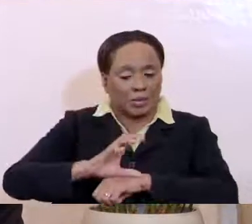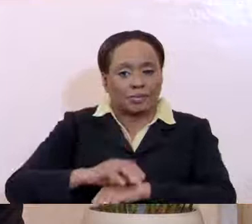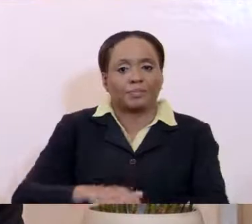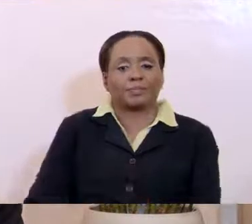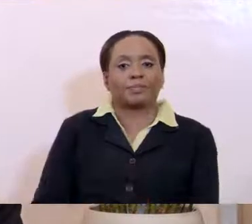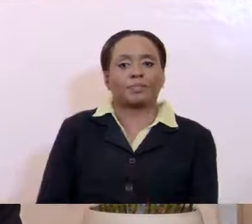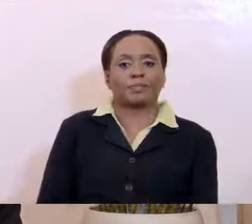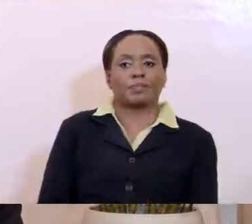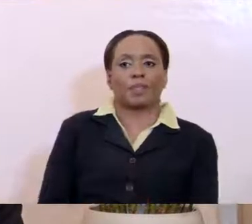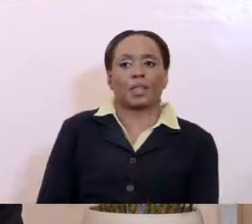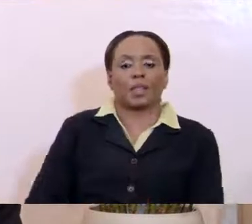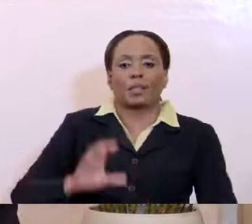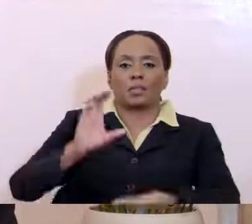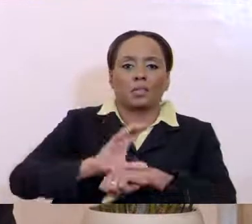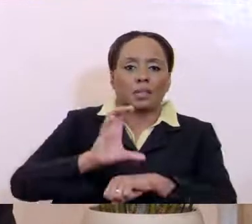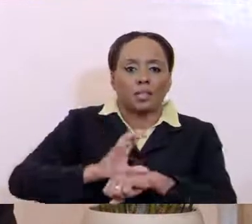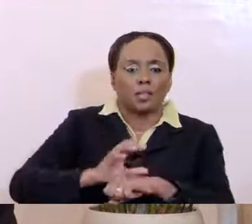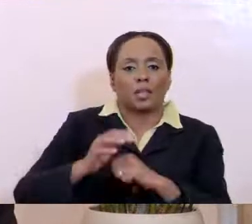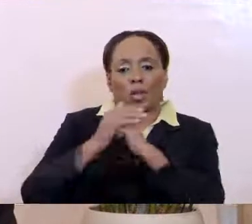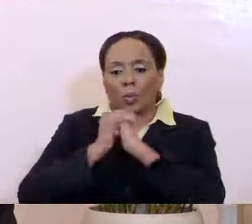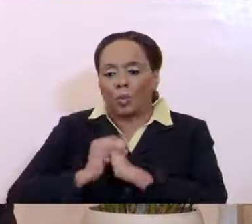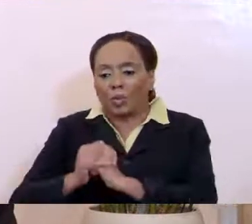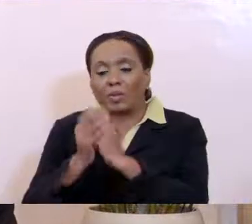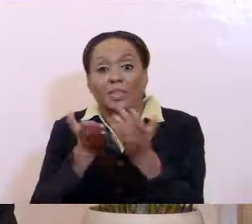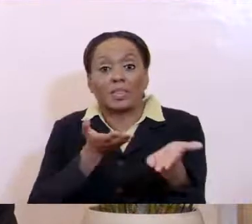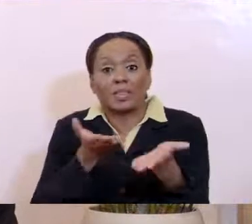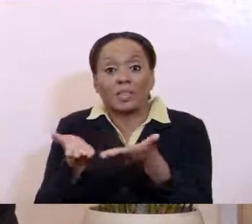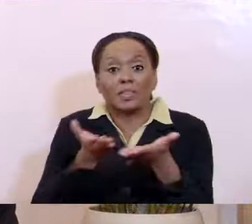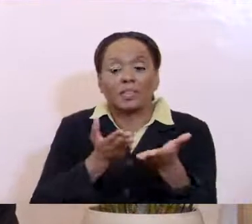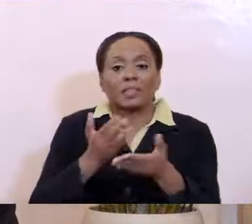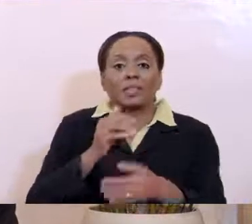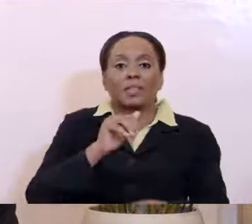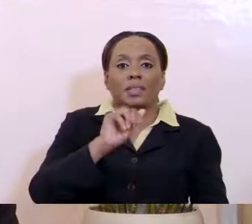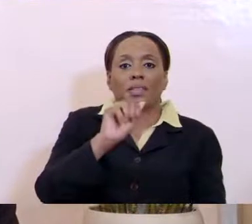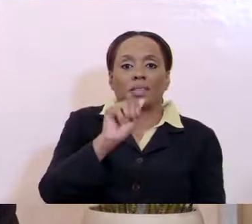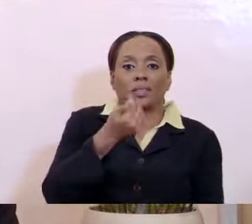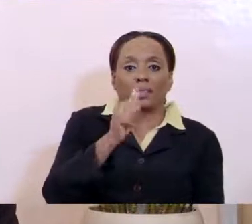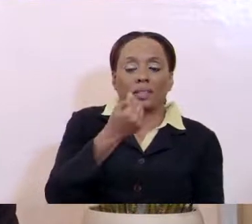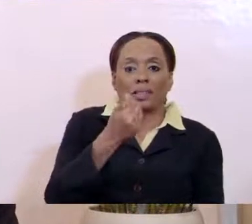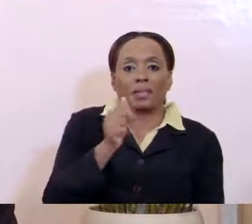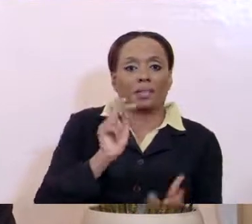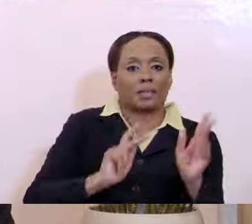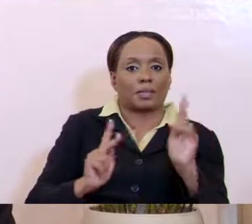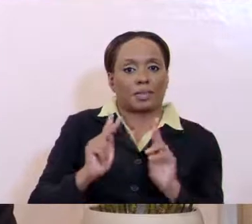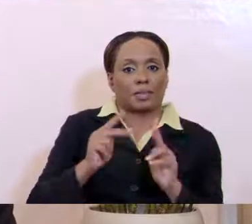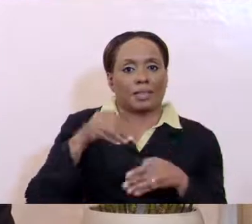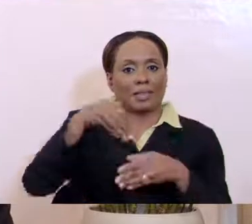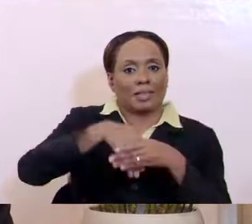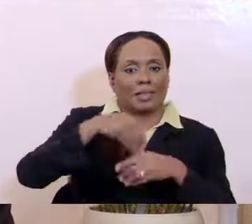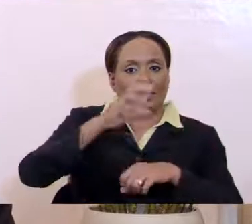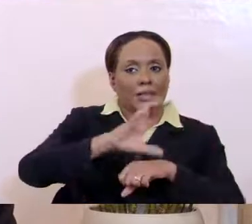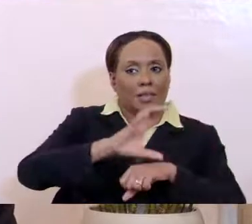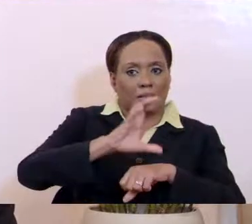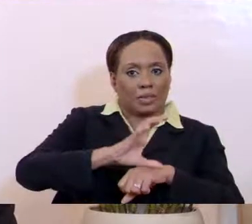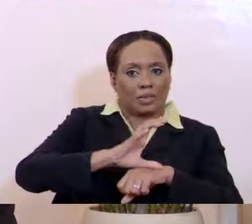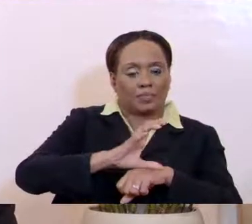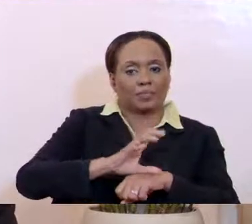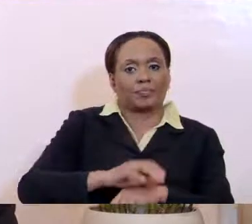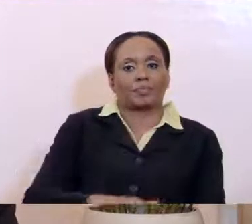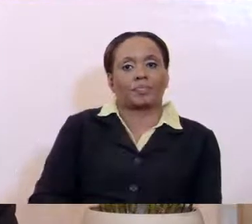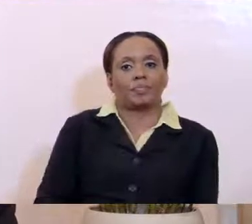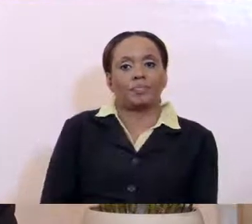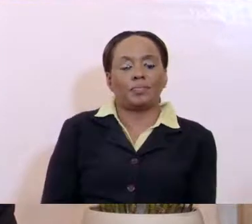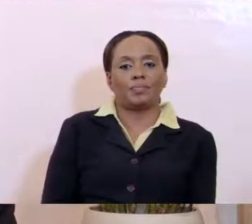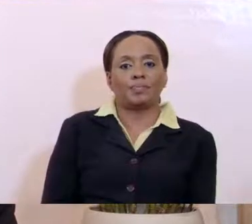churches and other places of worship, for services, 10 individuals, for